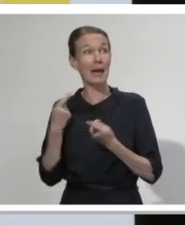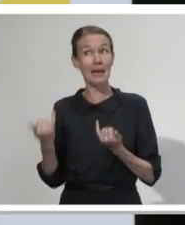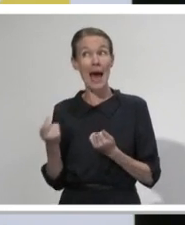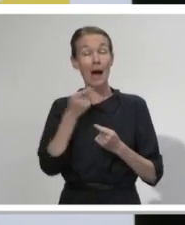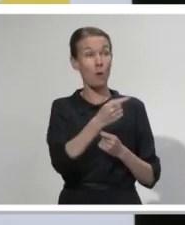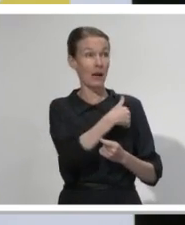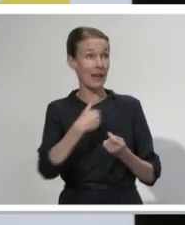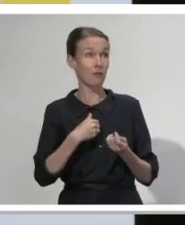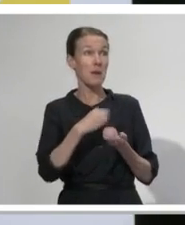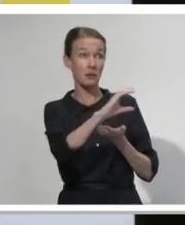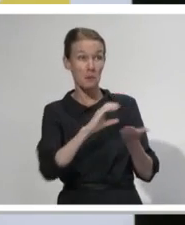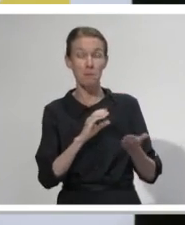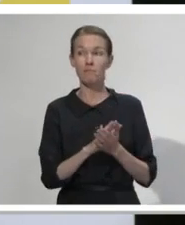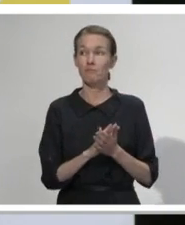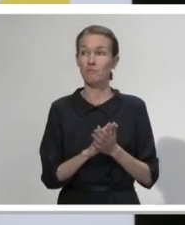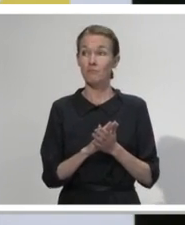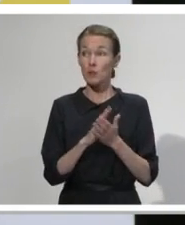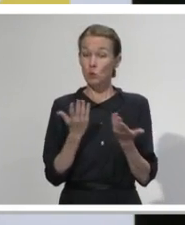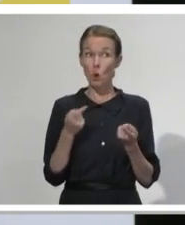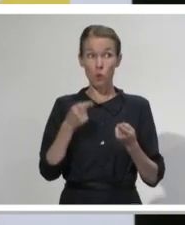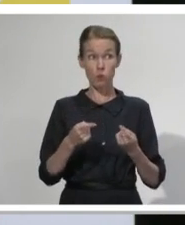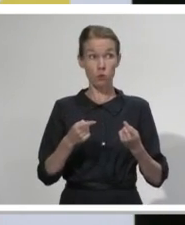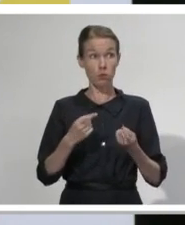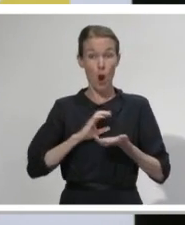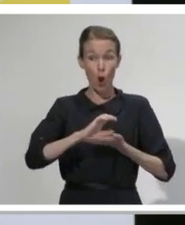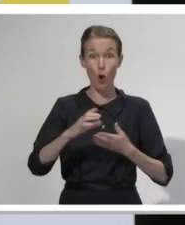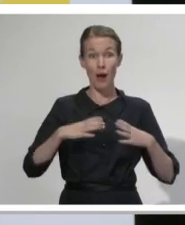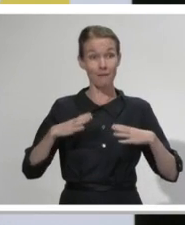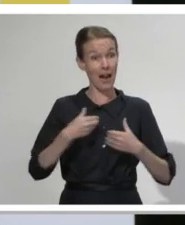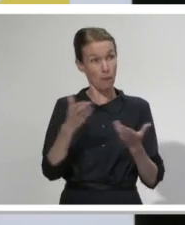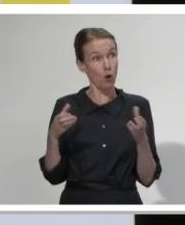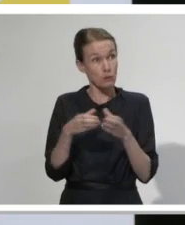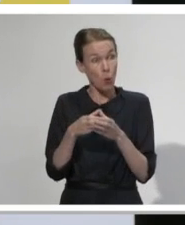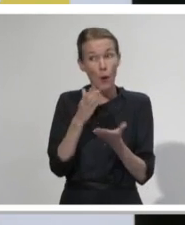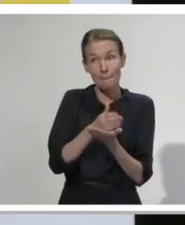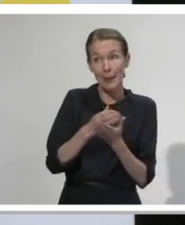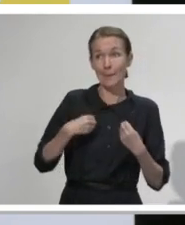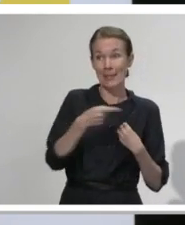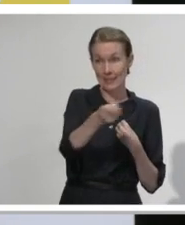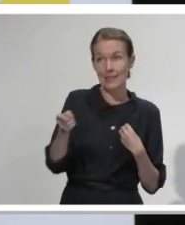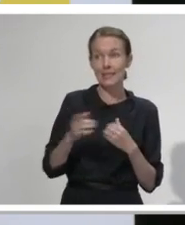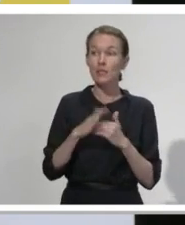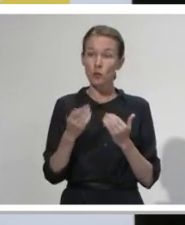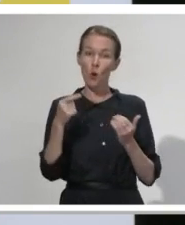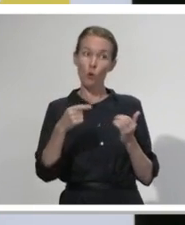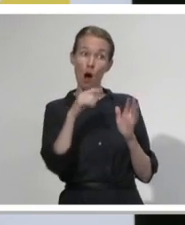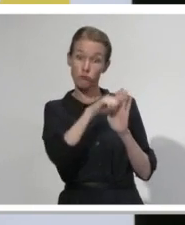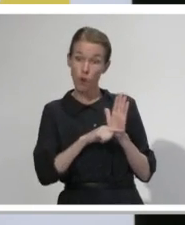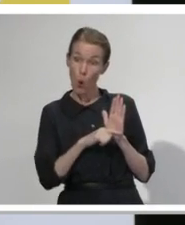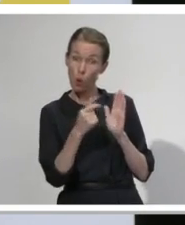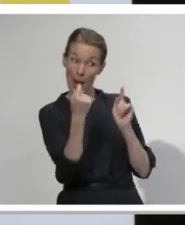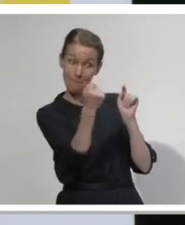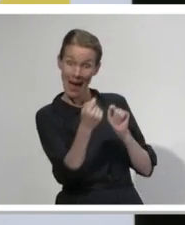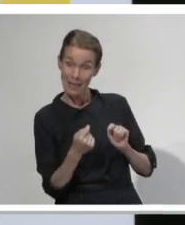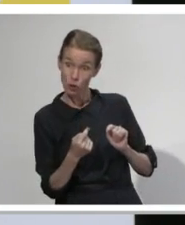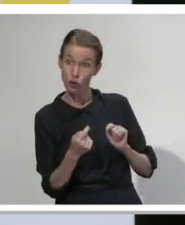meet the criteria, which are effectively the same criteria as the wage subsidy scheme, along with you making a declaration that you are a viable